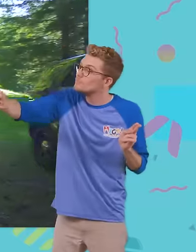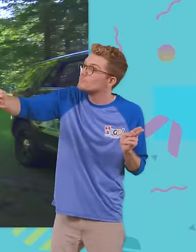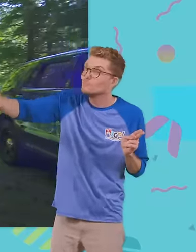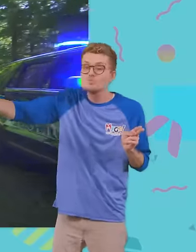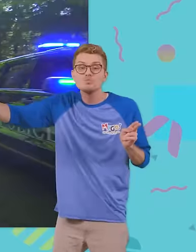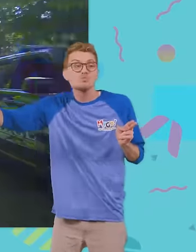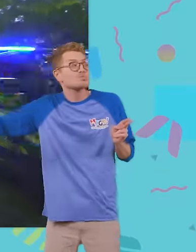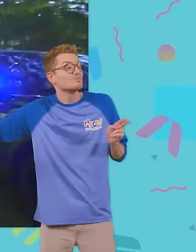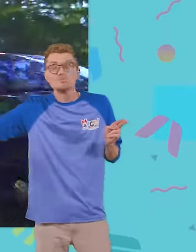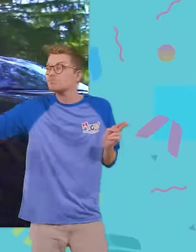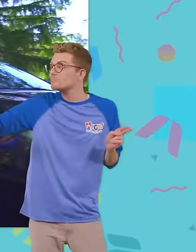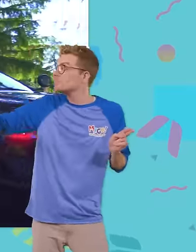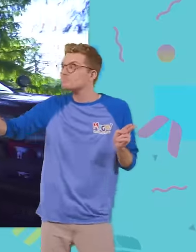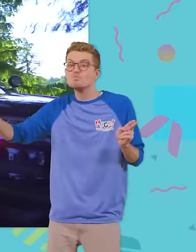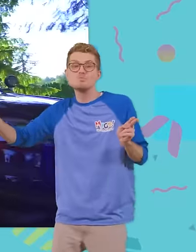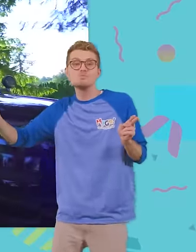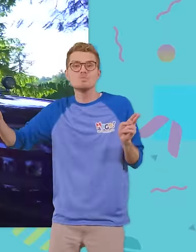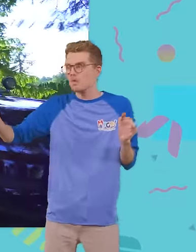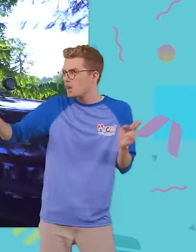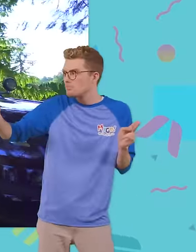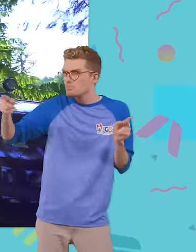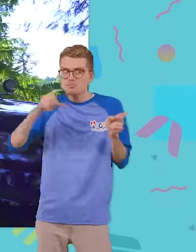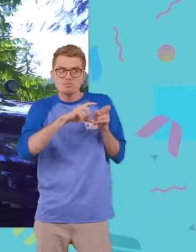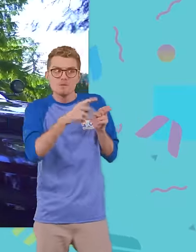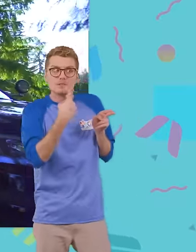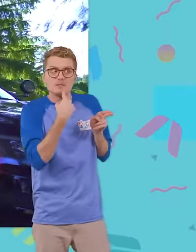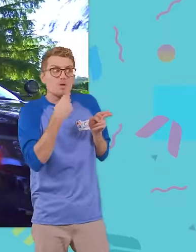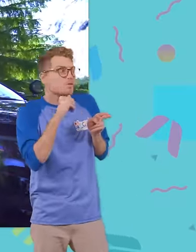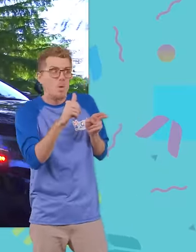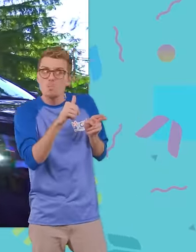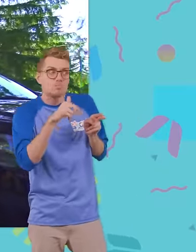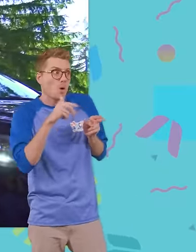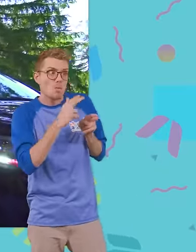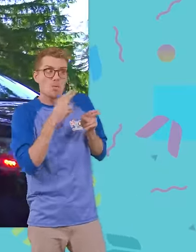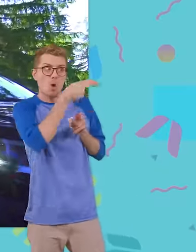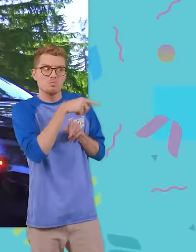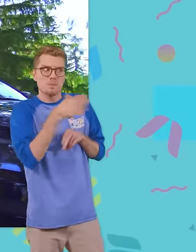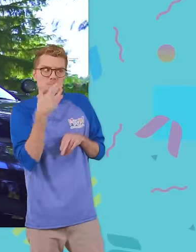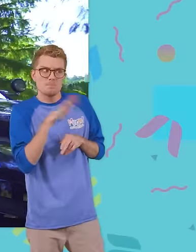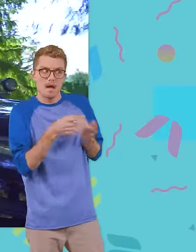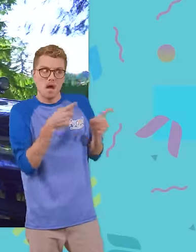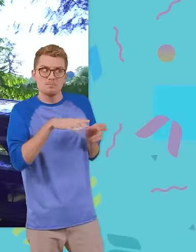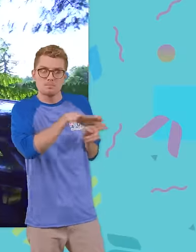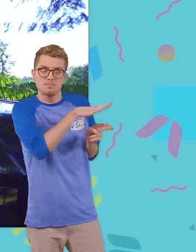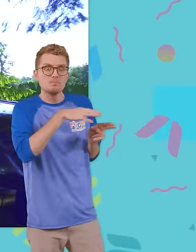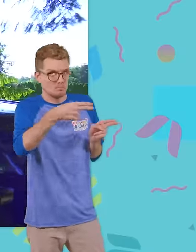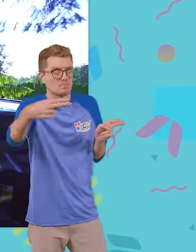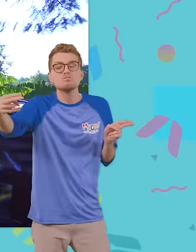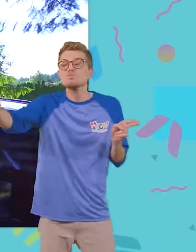Whoa! Look! It says, crime scene. Do not cross.